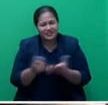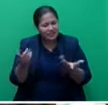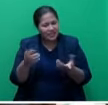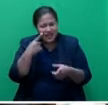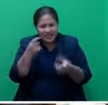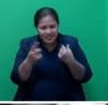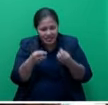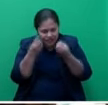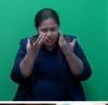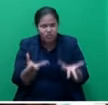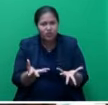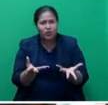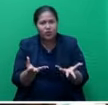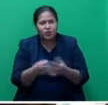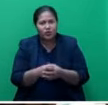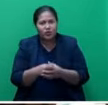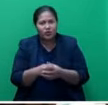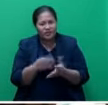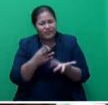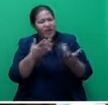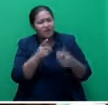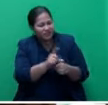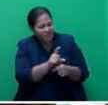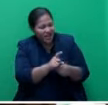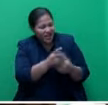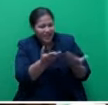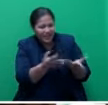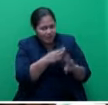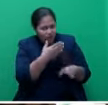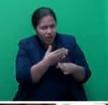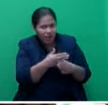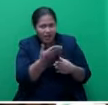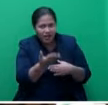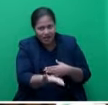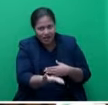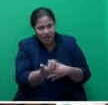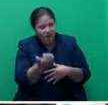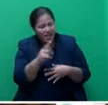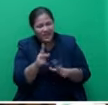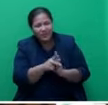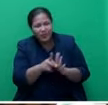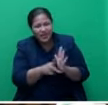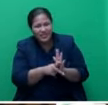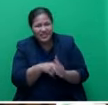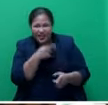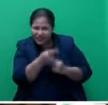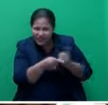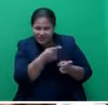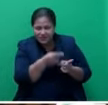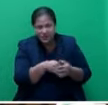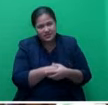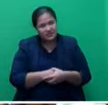been shown between the creation of this division and any form of political victimization. Mr. Speaker,